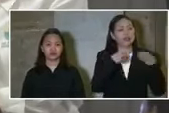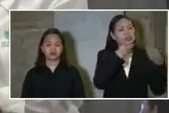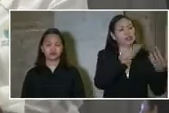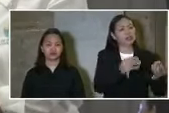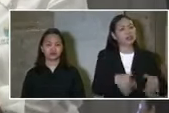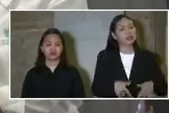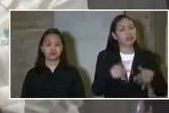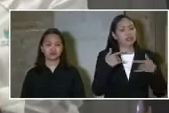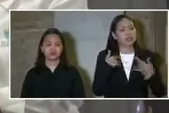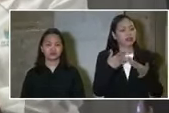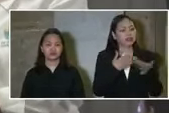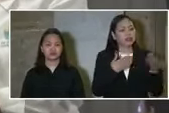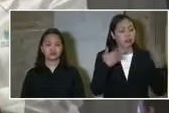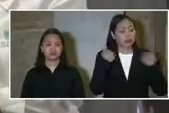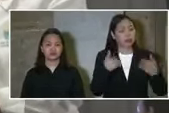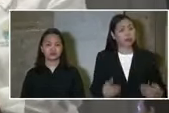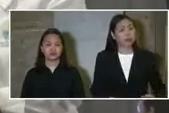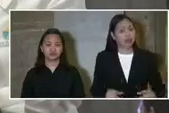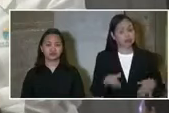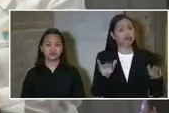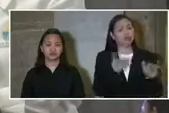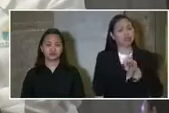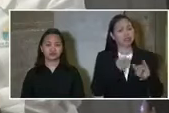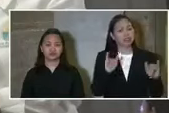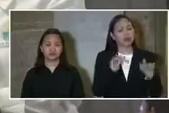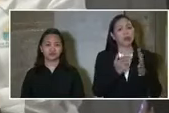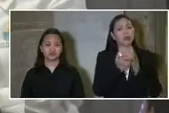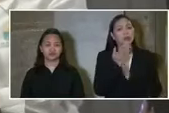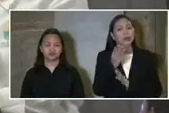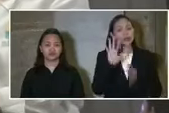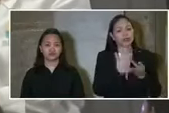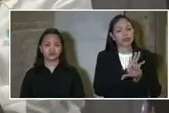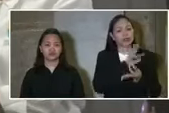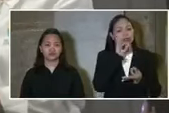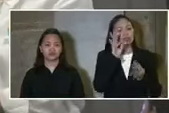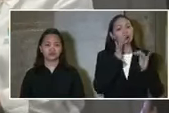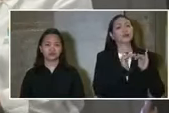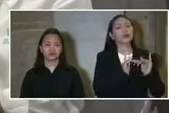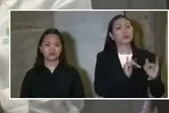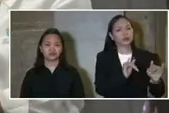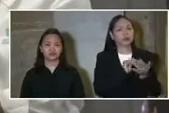also, through his Spirit dwelling in you.